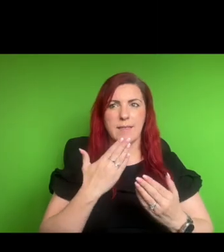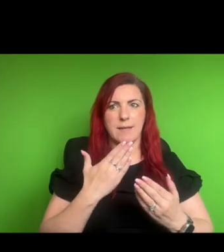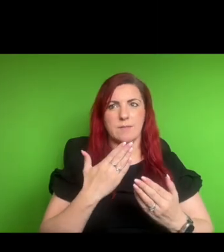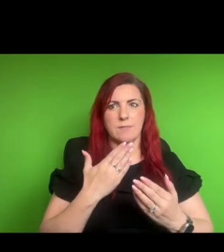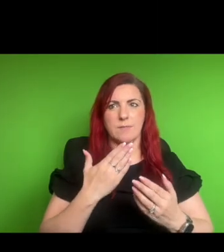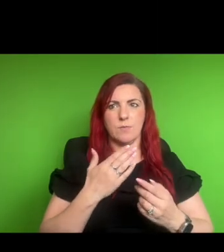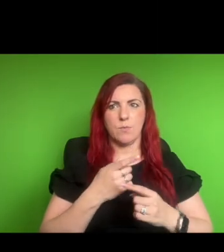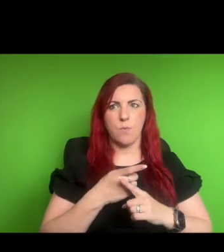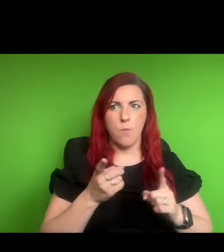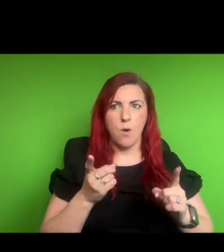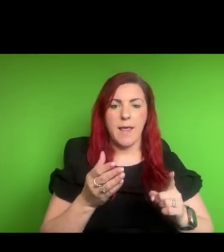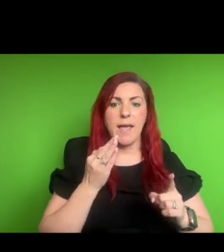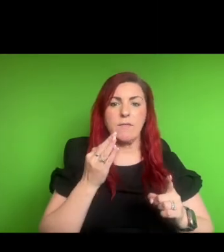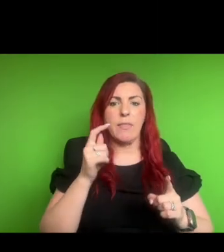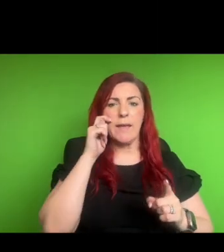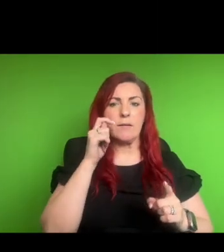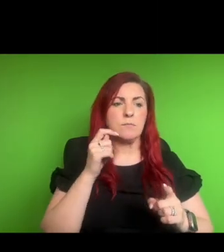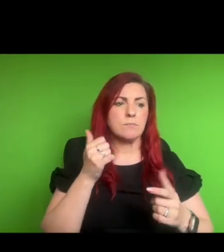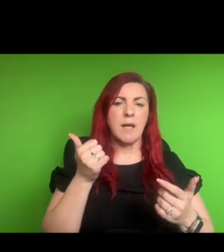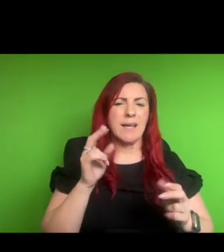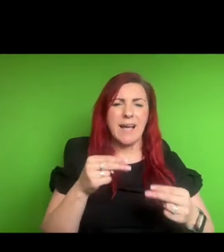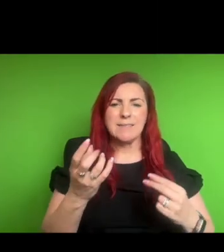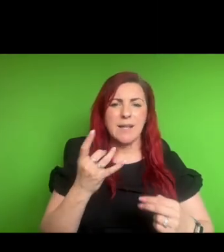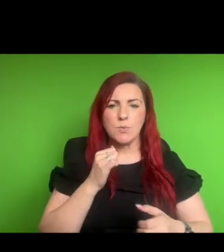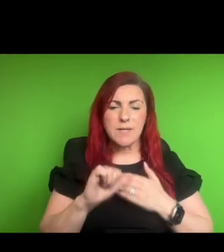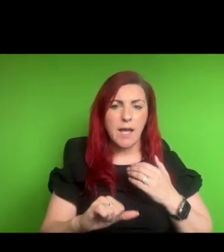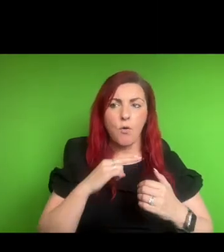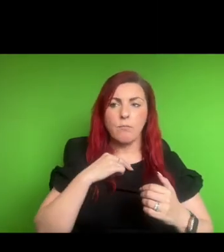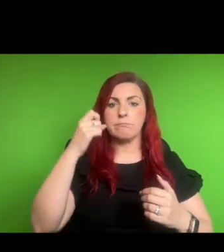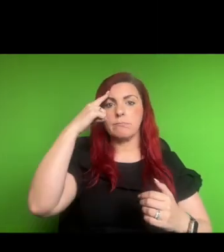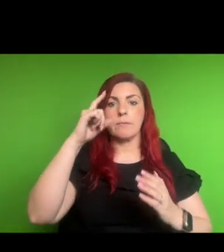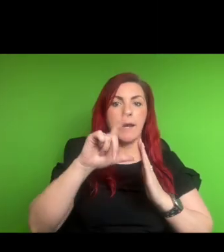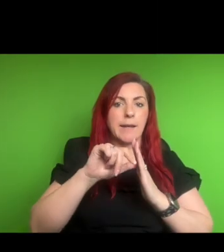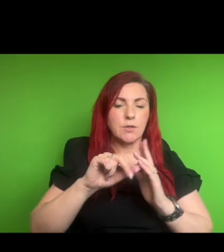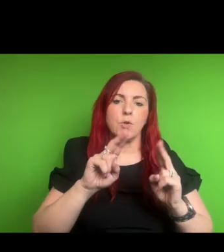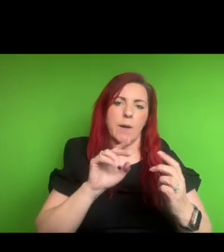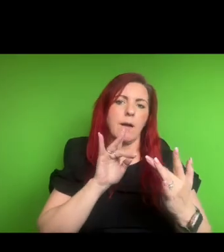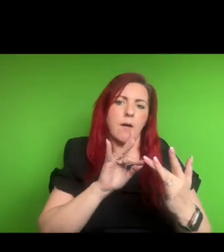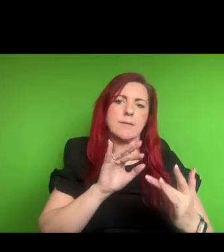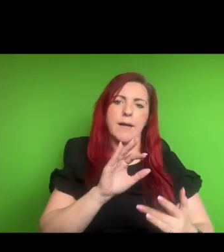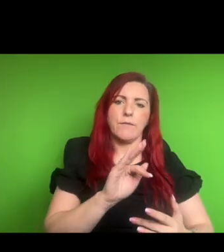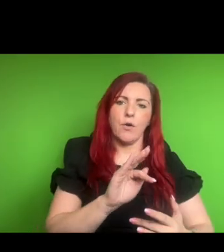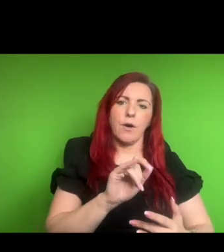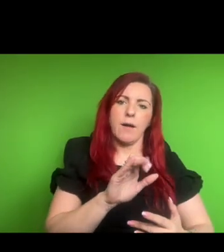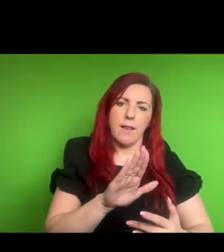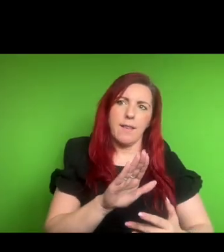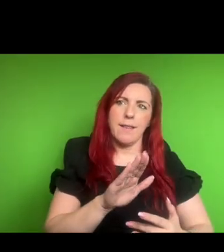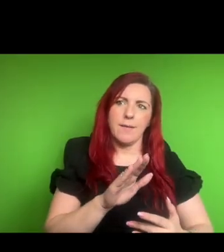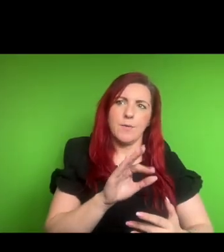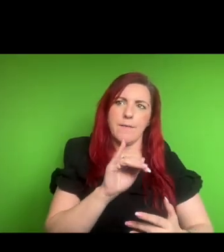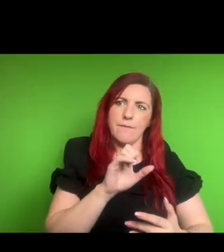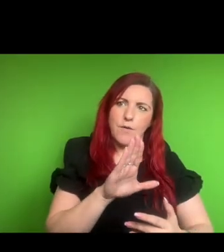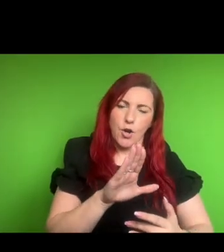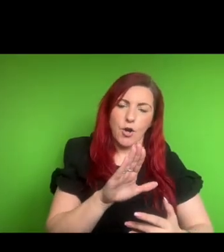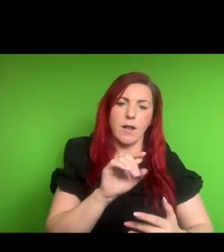reason you couldn't get your question answered today, you can again contact Fergal at his email address, which is again